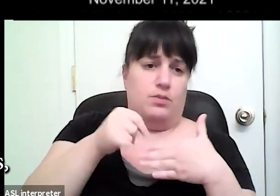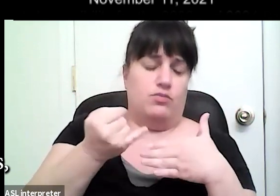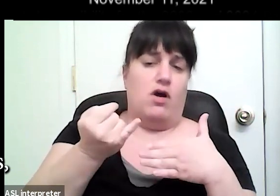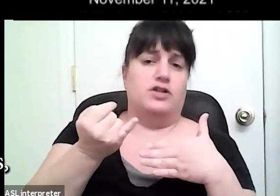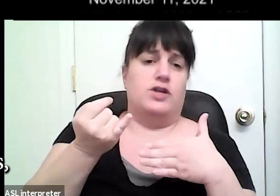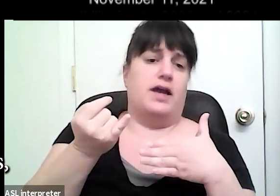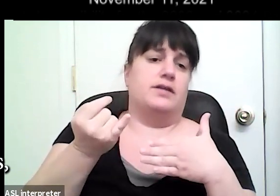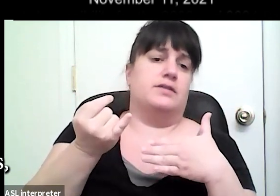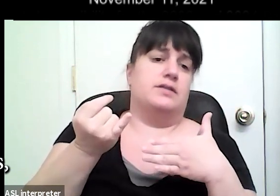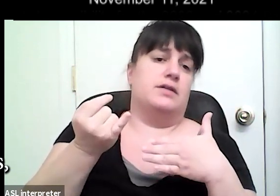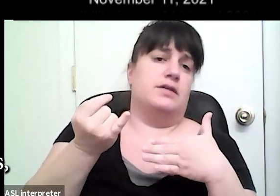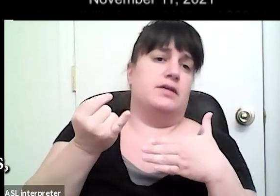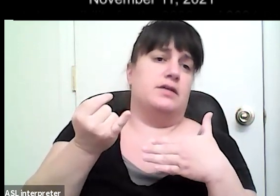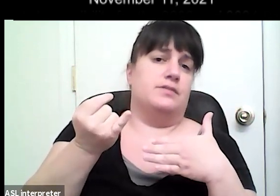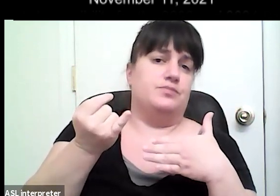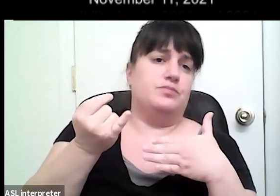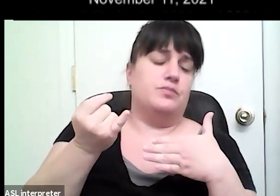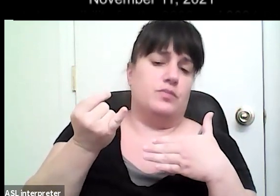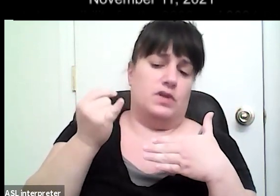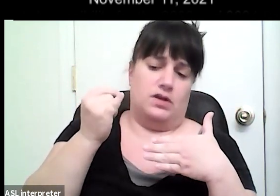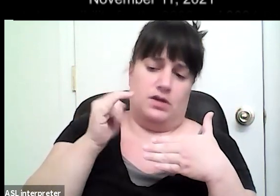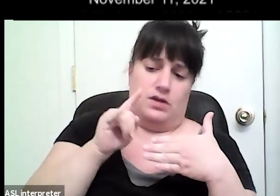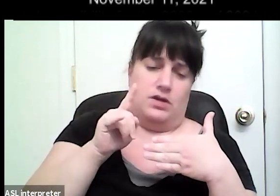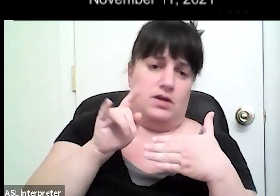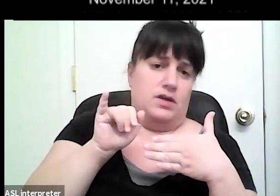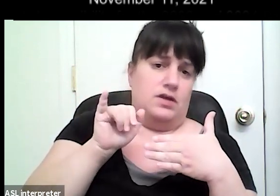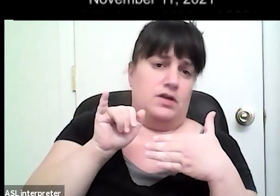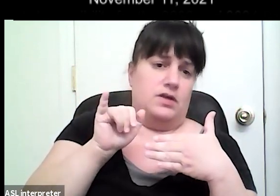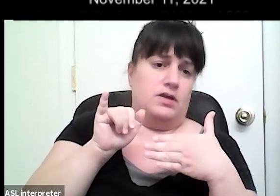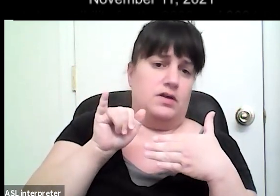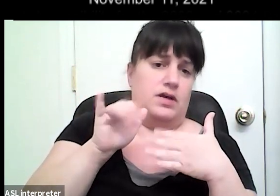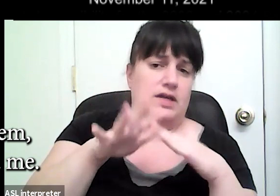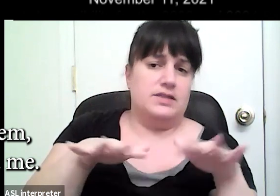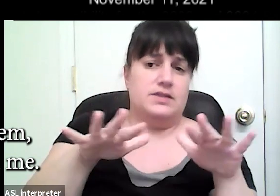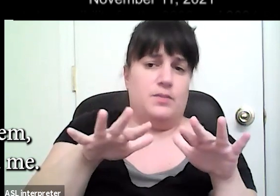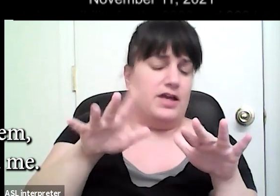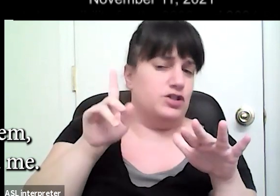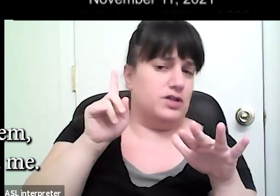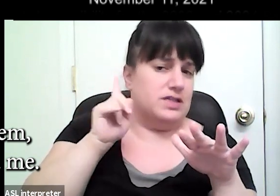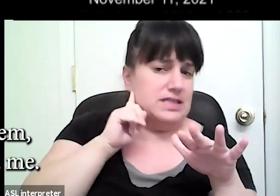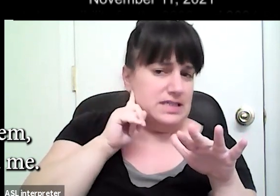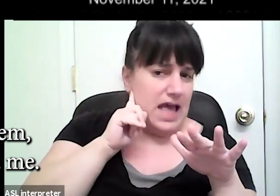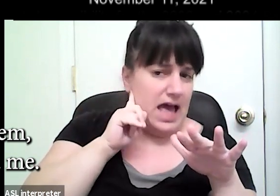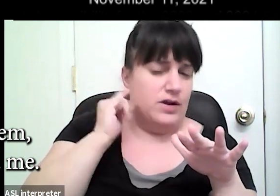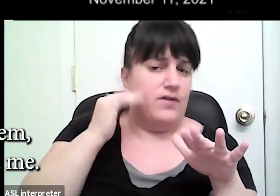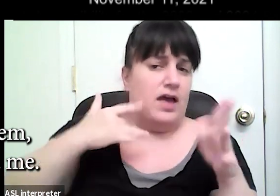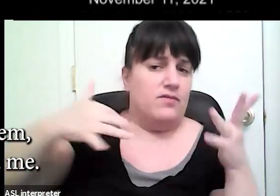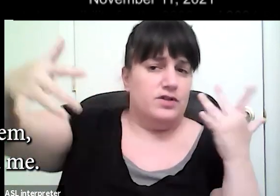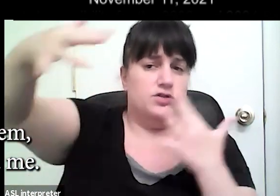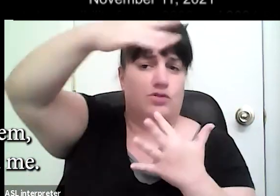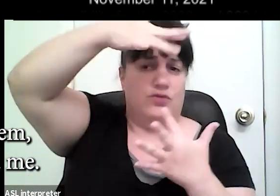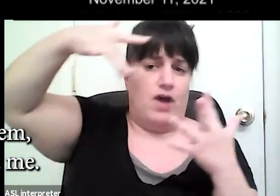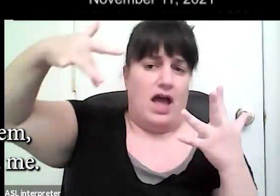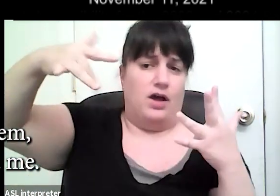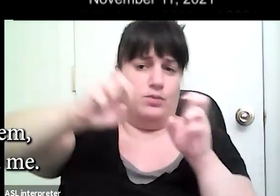come through afterwards, is that it's spatial sound. That means if I have a surround system, I could play